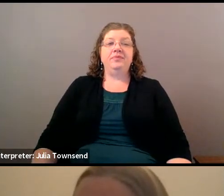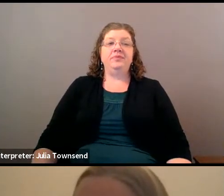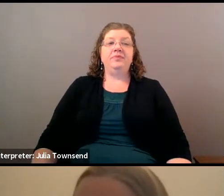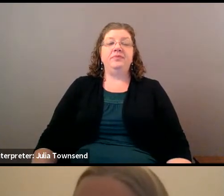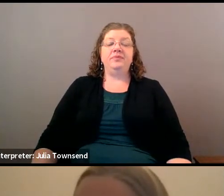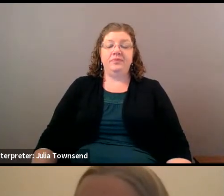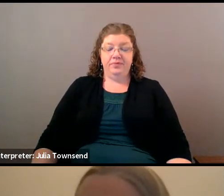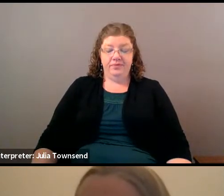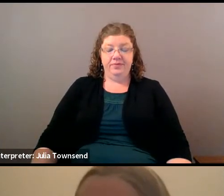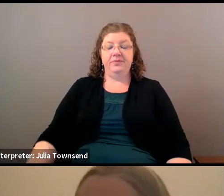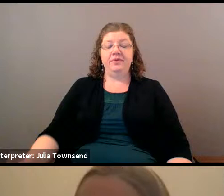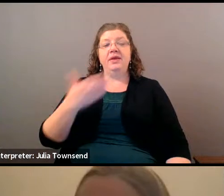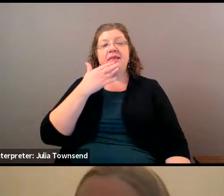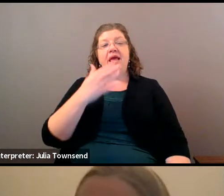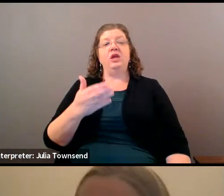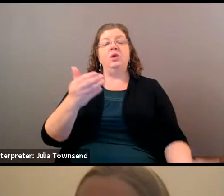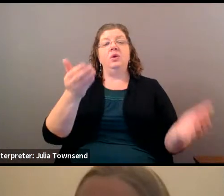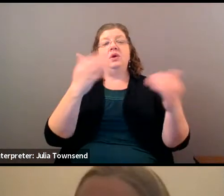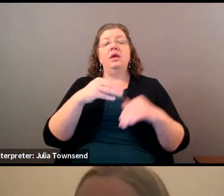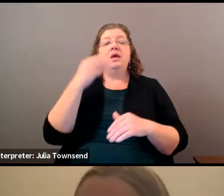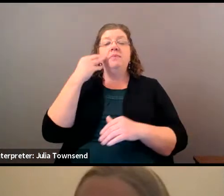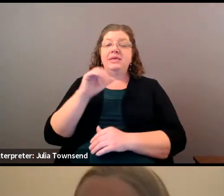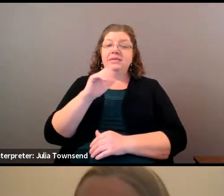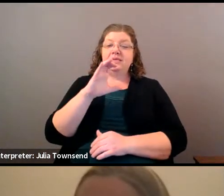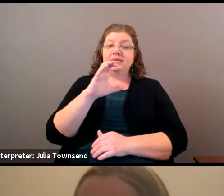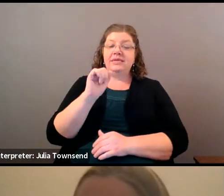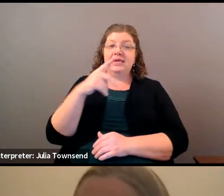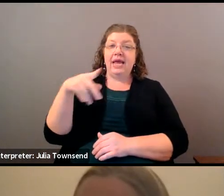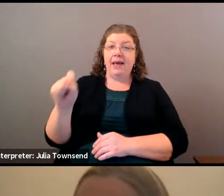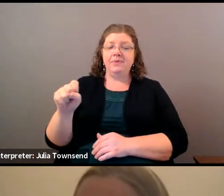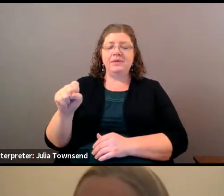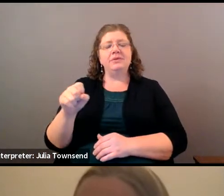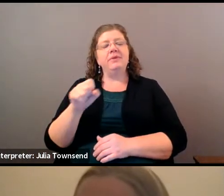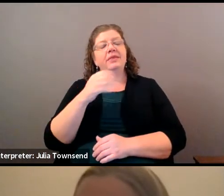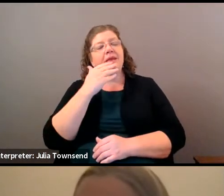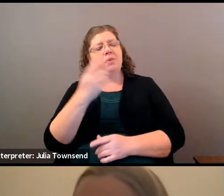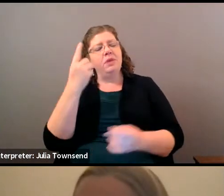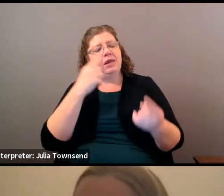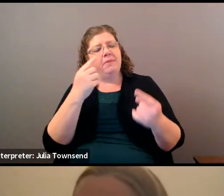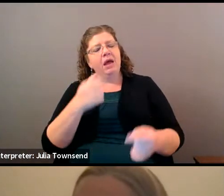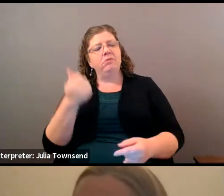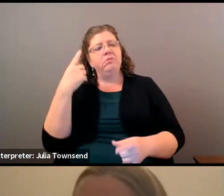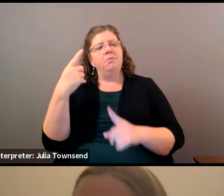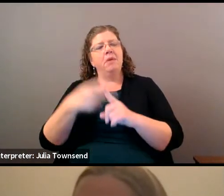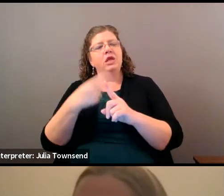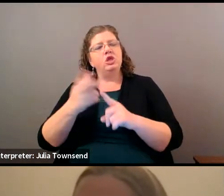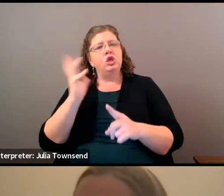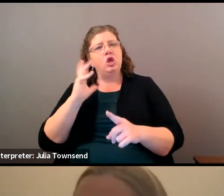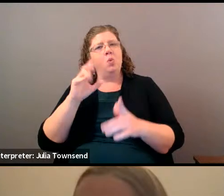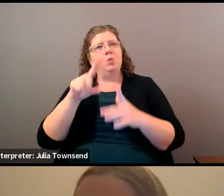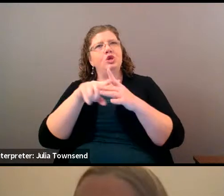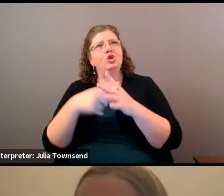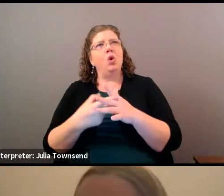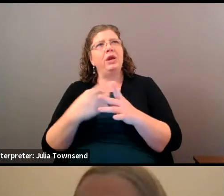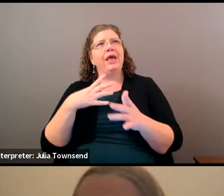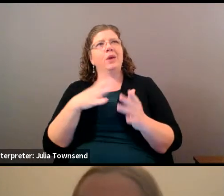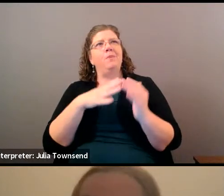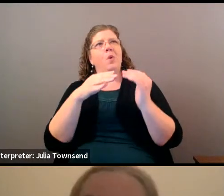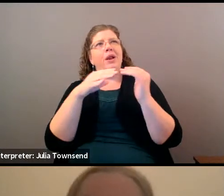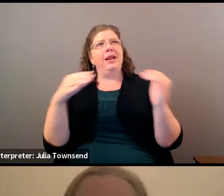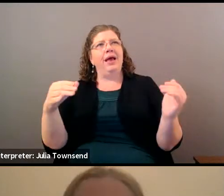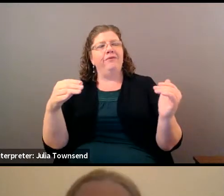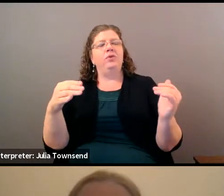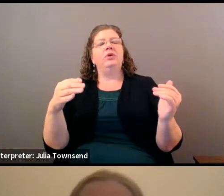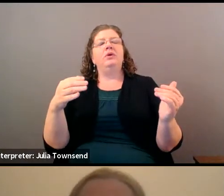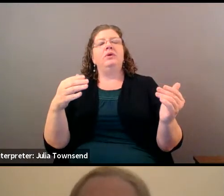Thank you. Ms. Capps. Thank you. I'm just thinking back to months ago when we started, at least at the board level, you probably were